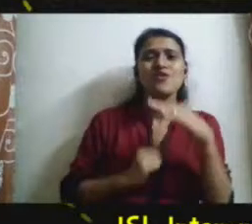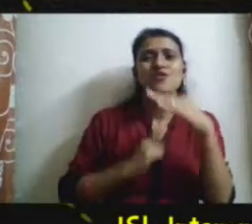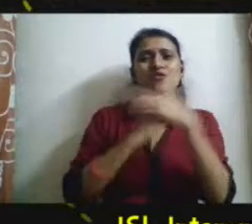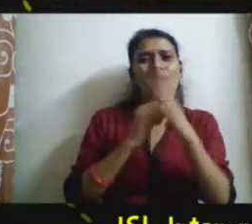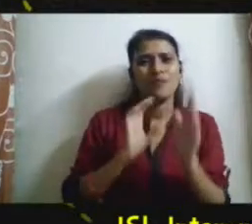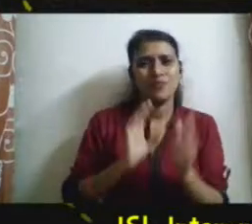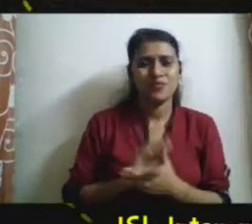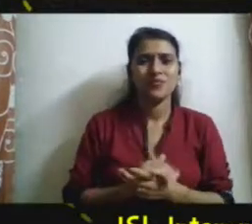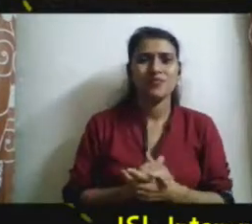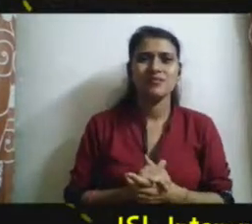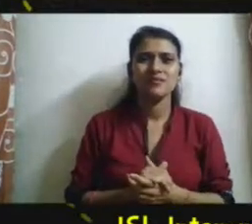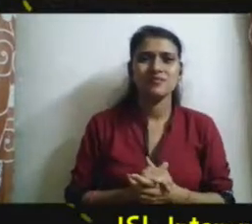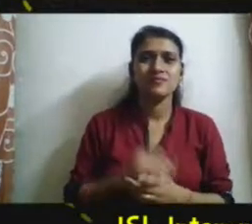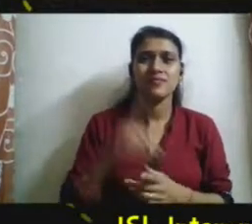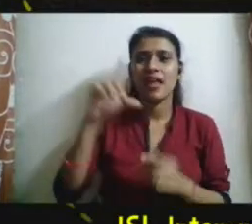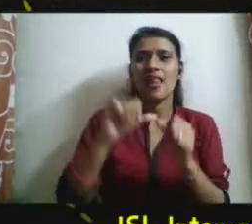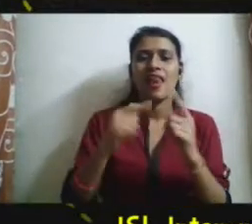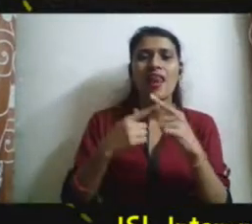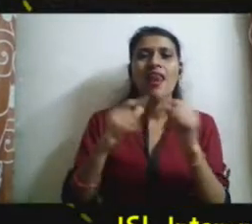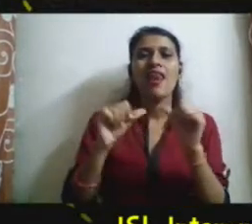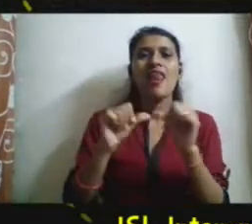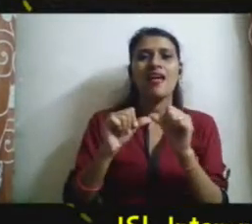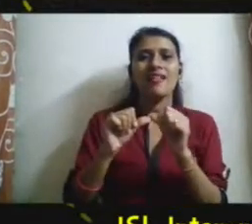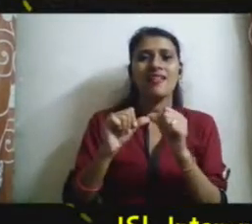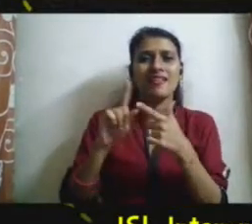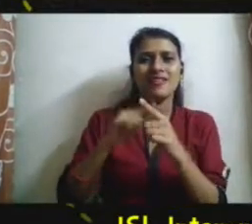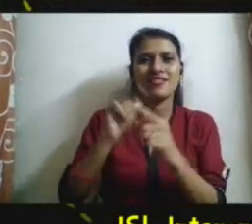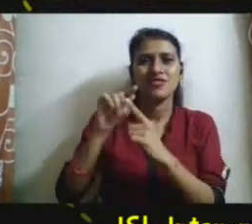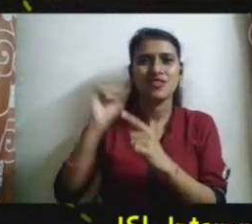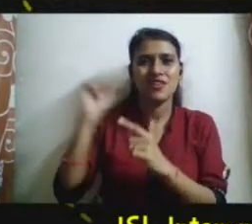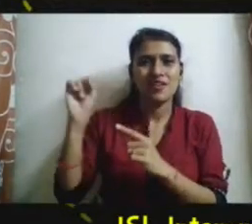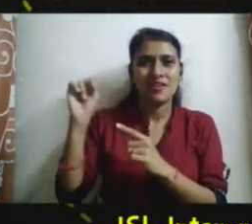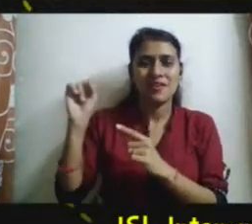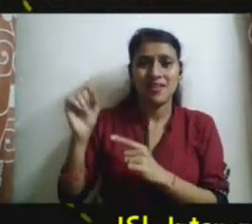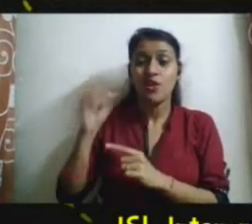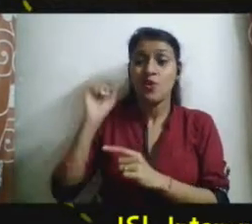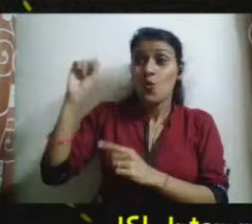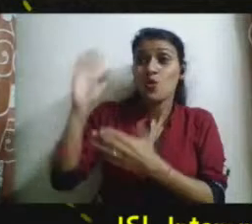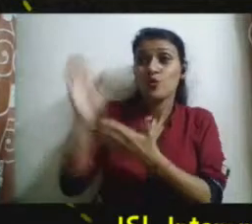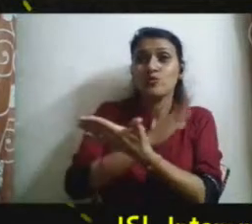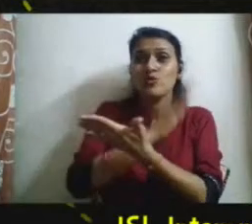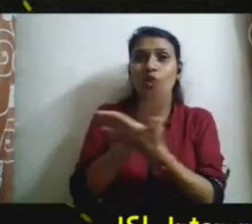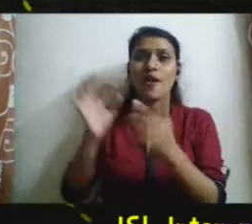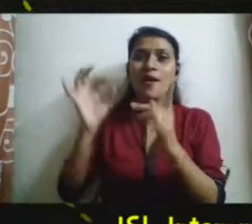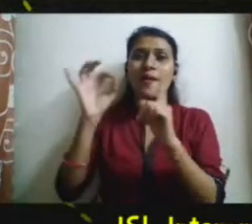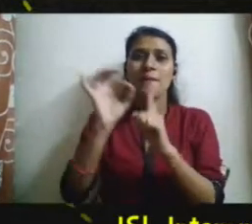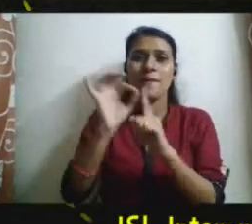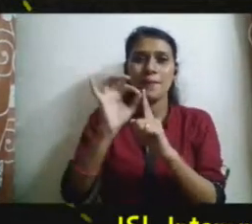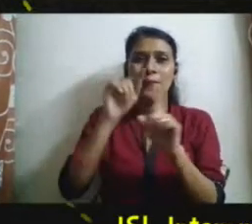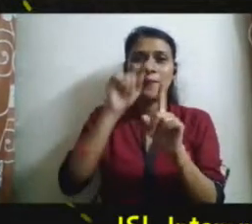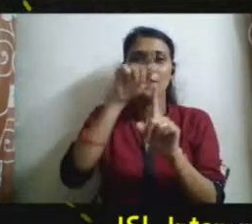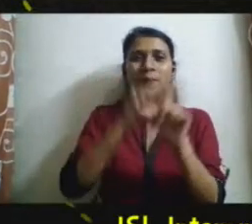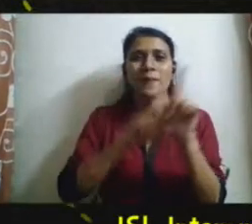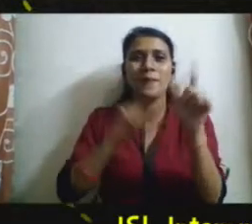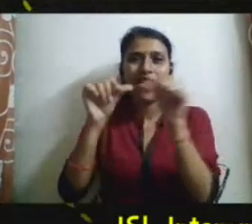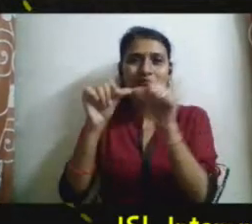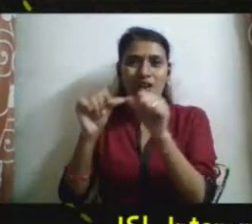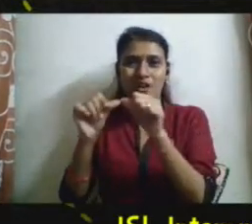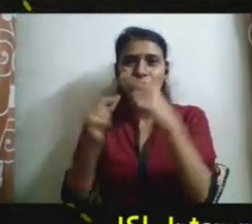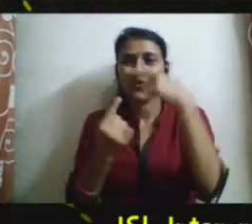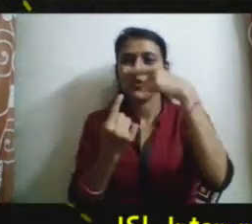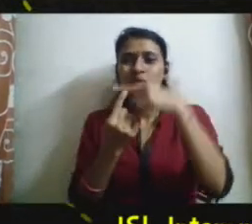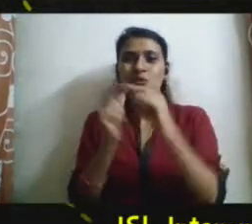is Lataji's rendition of Piya To Se Naina Lage Re in the movie Guide, which is of